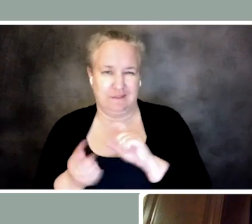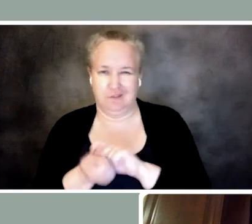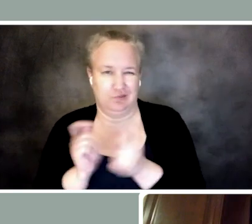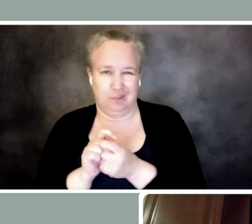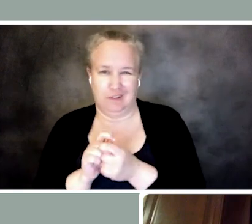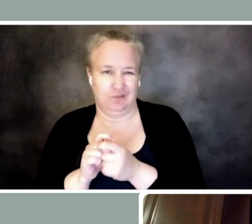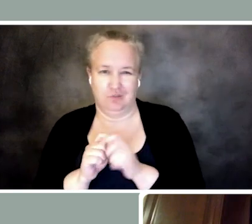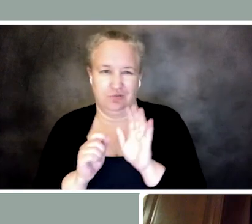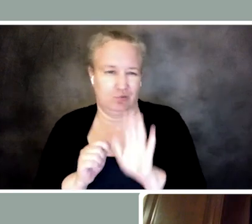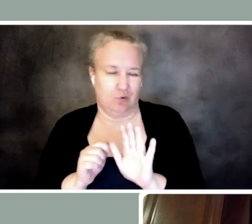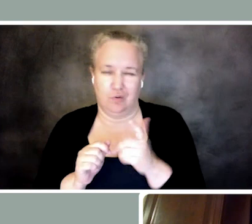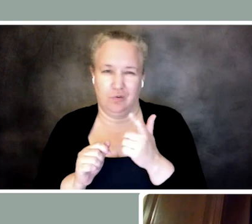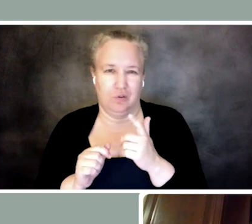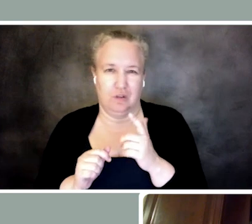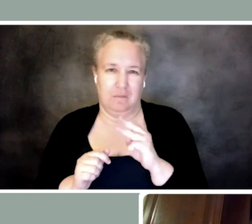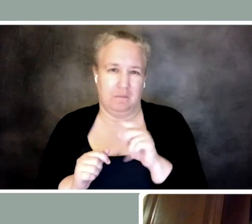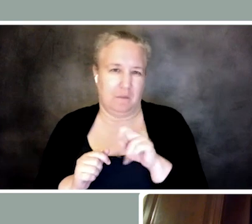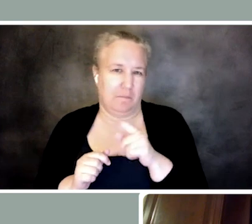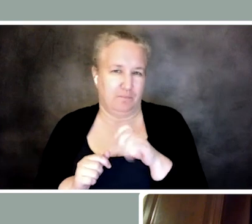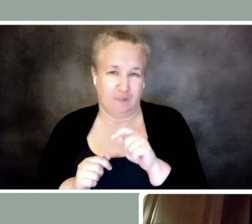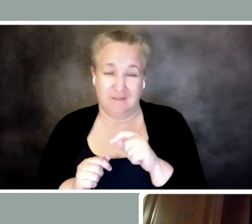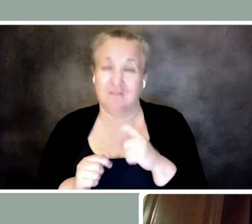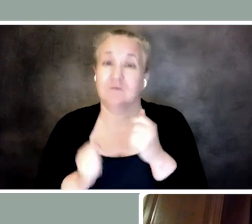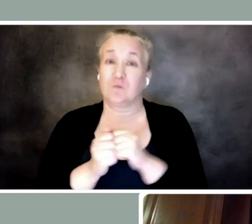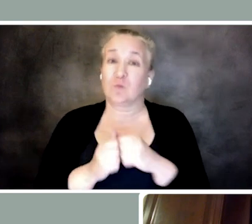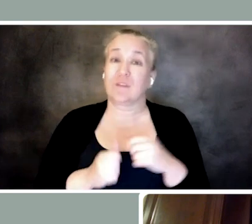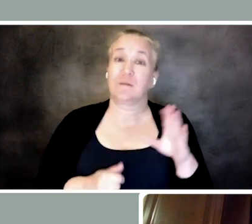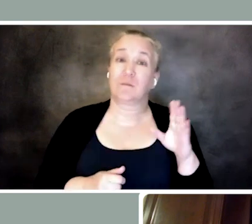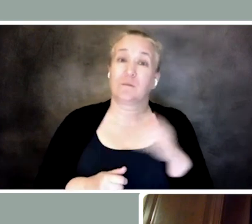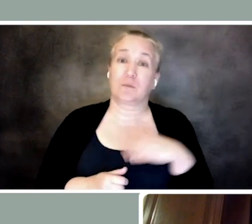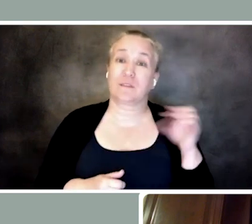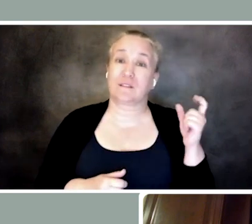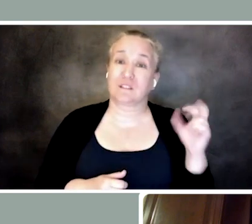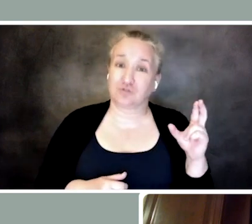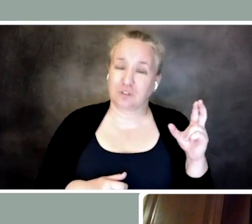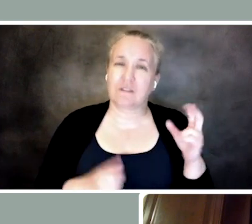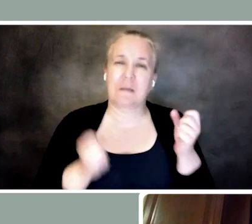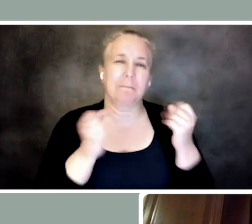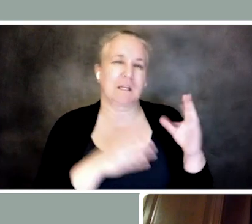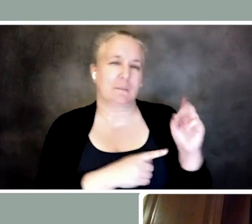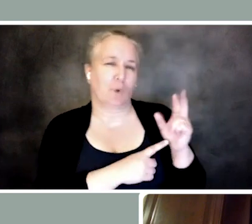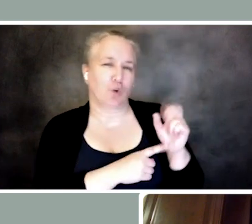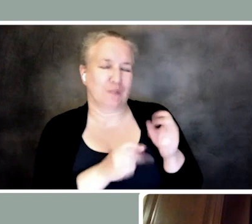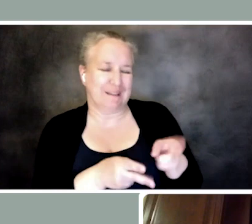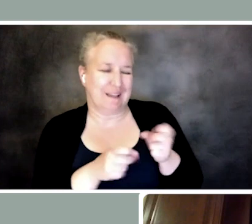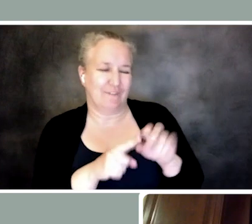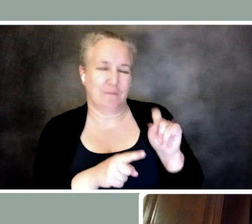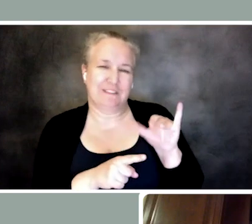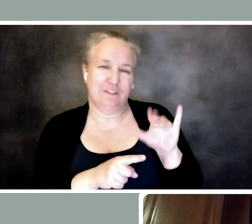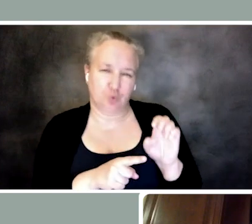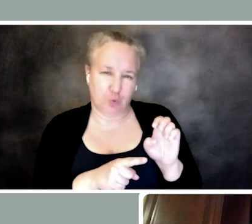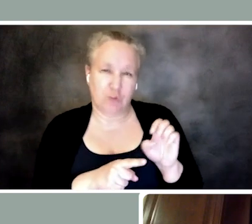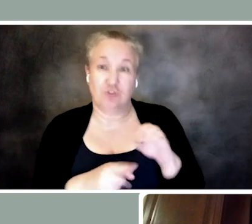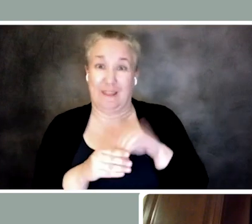management. The important thing about breast cancer is there are a lot of markers we can get on tissue. So we don't really need to jump to liquid biopsy in this